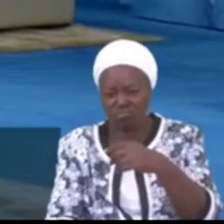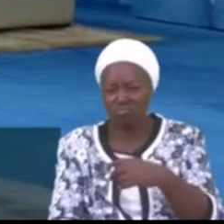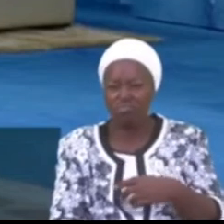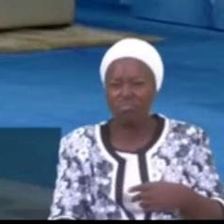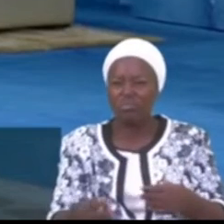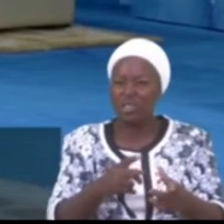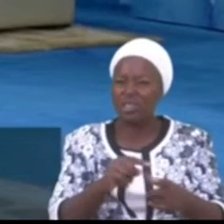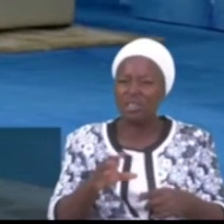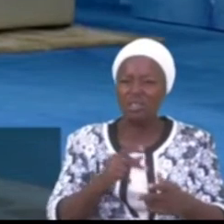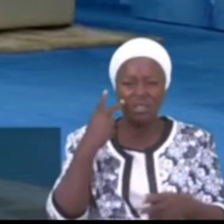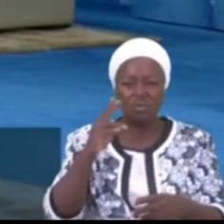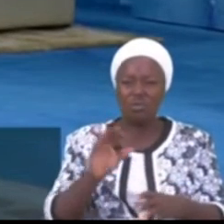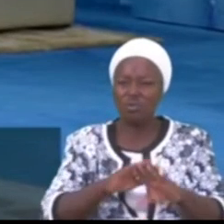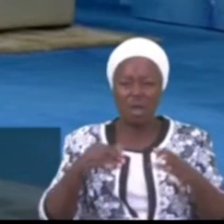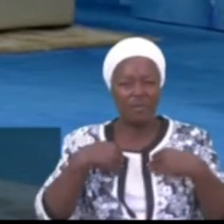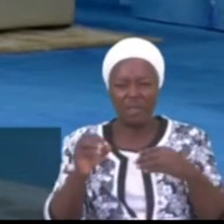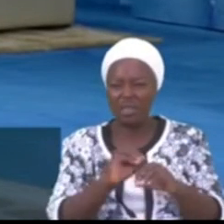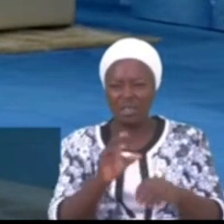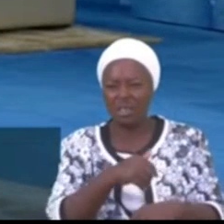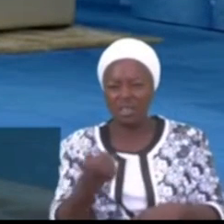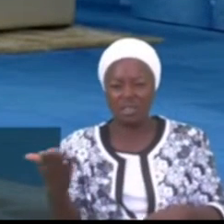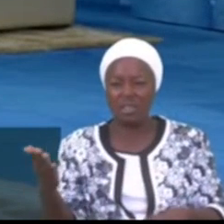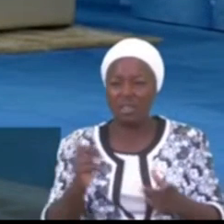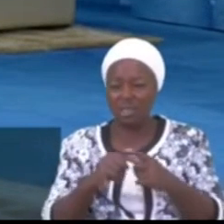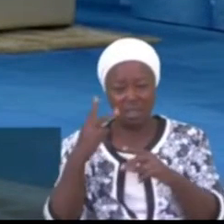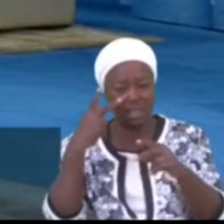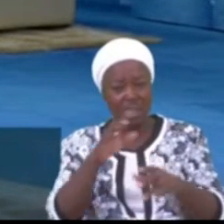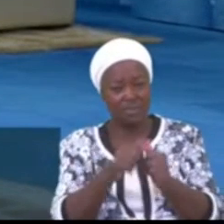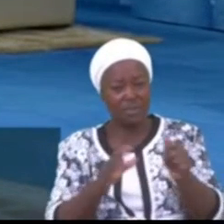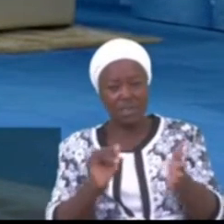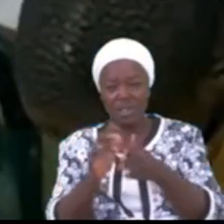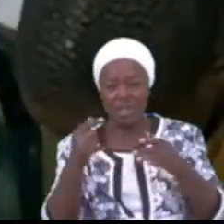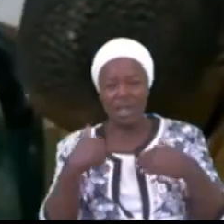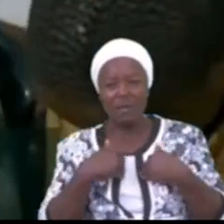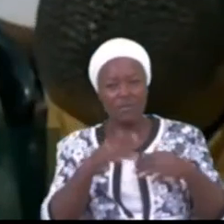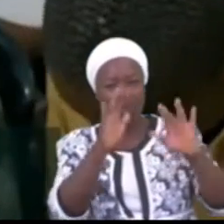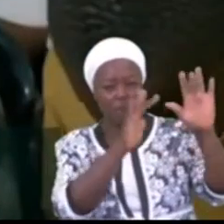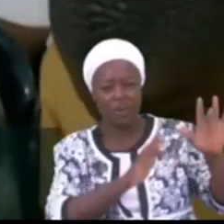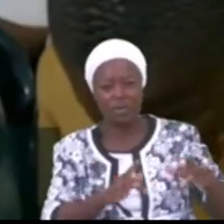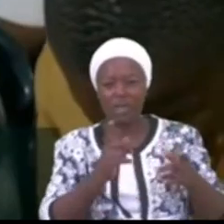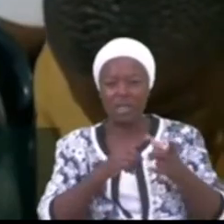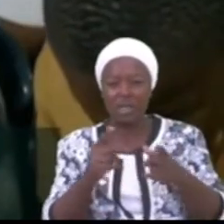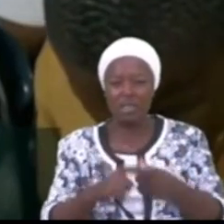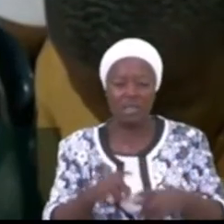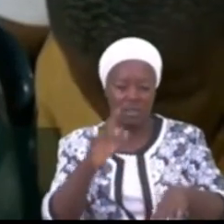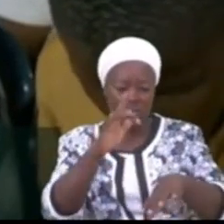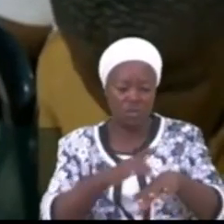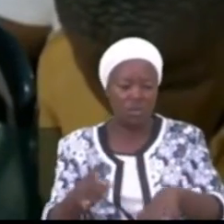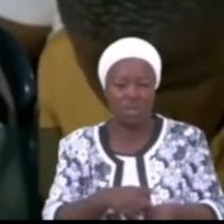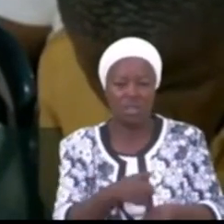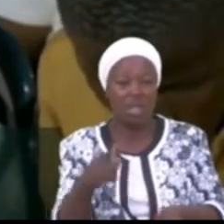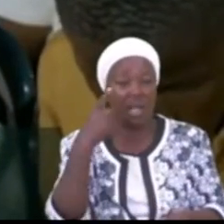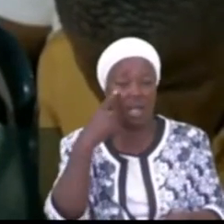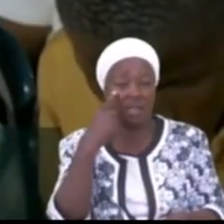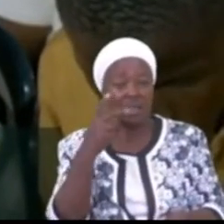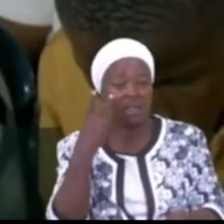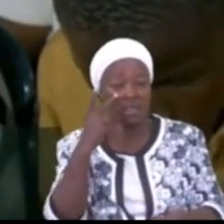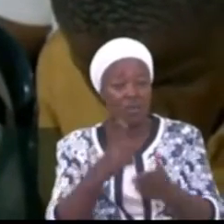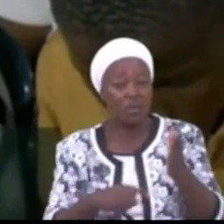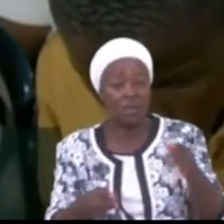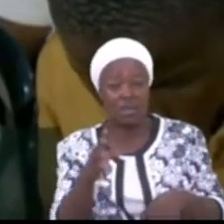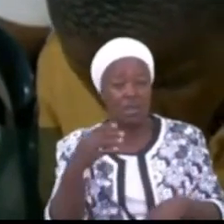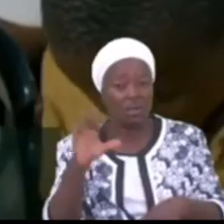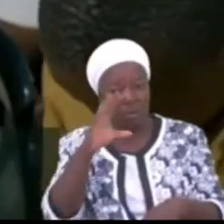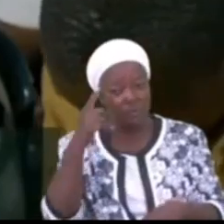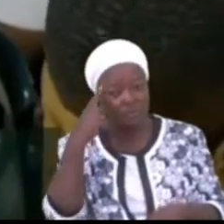He looks at everything and he has compassion, and he touched their eyes. Look at the word we're looking for.